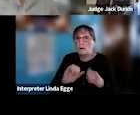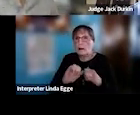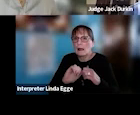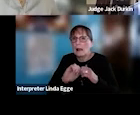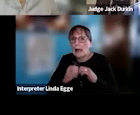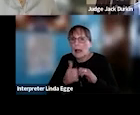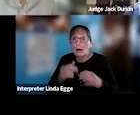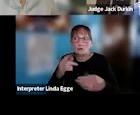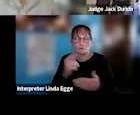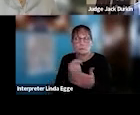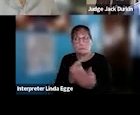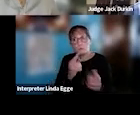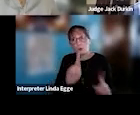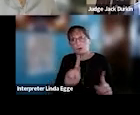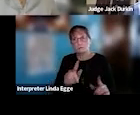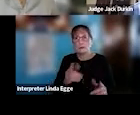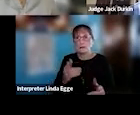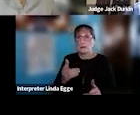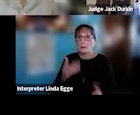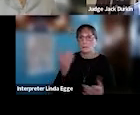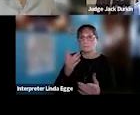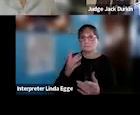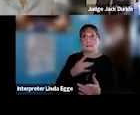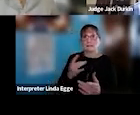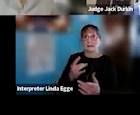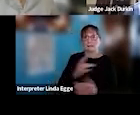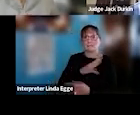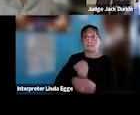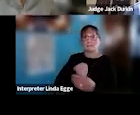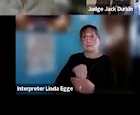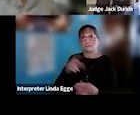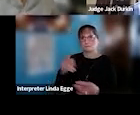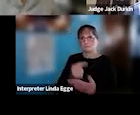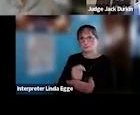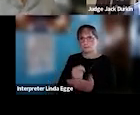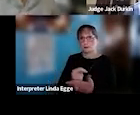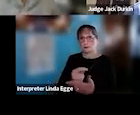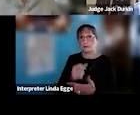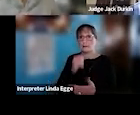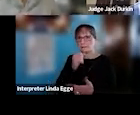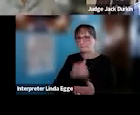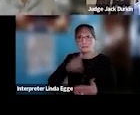how treatment works, what it's like to be in treatment, and why urine drug screens are not the end all be all.